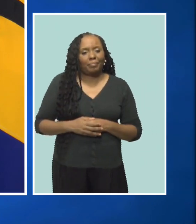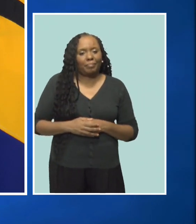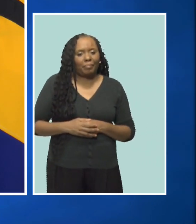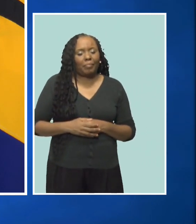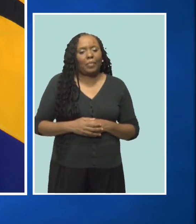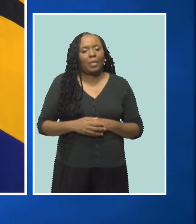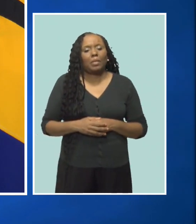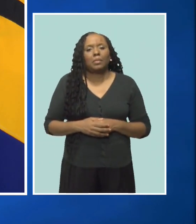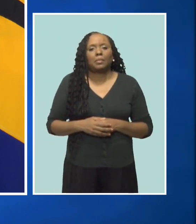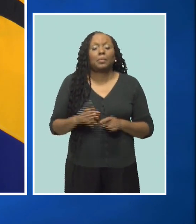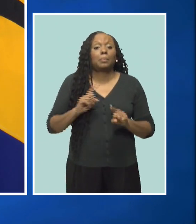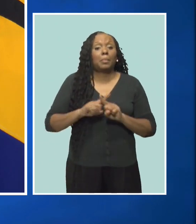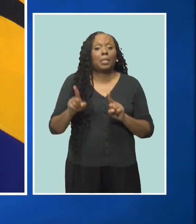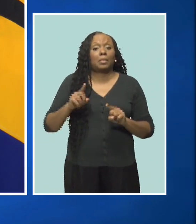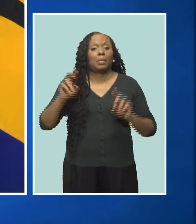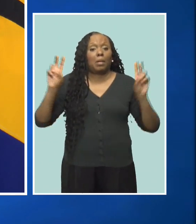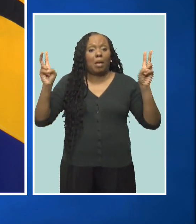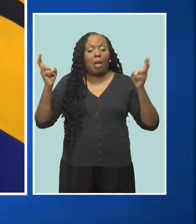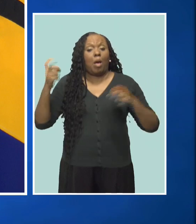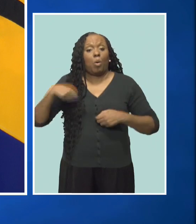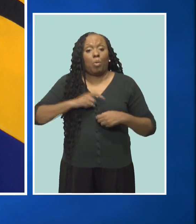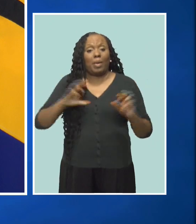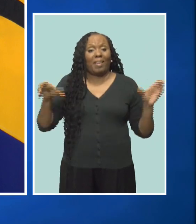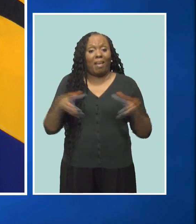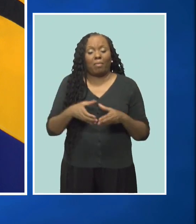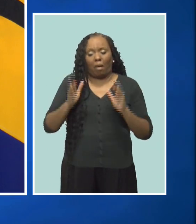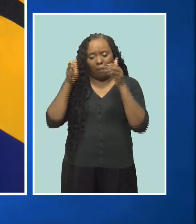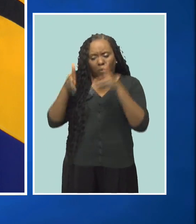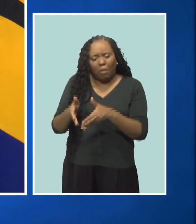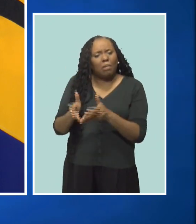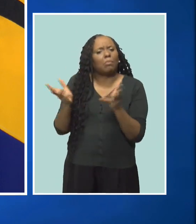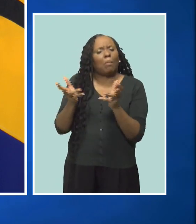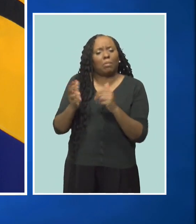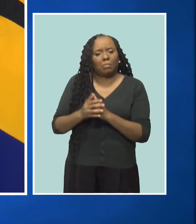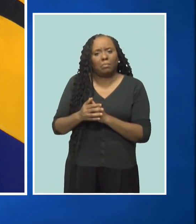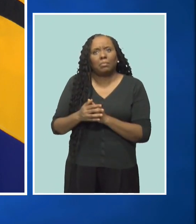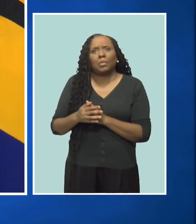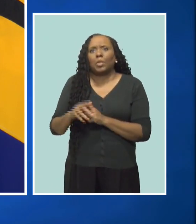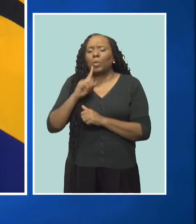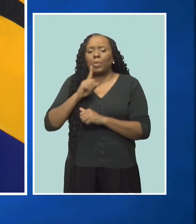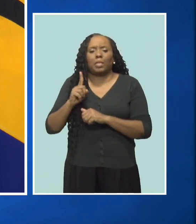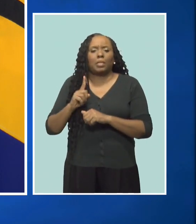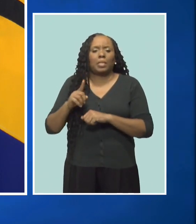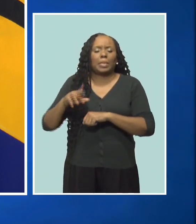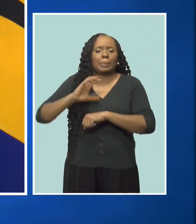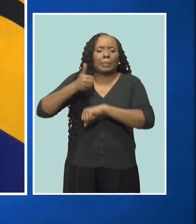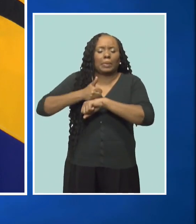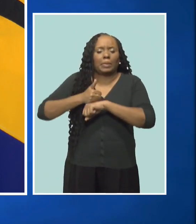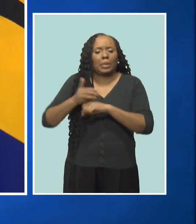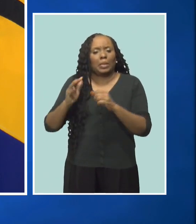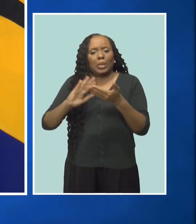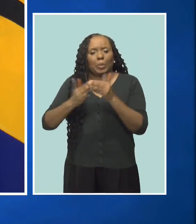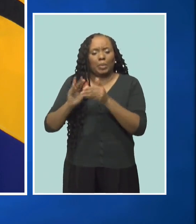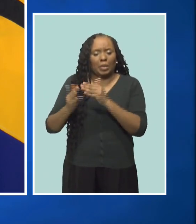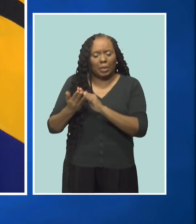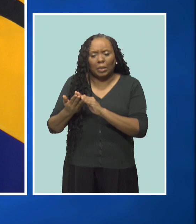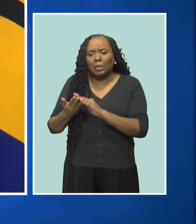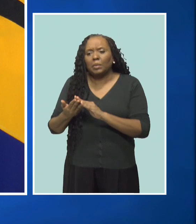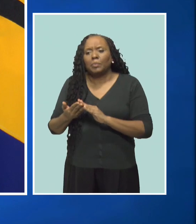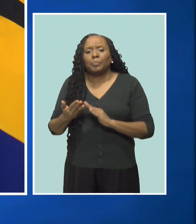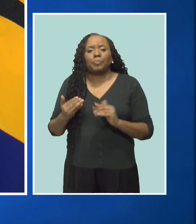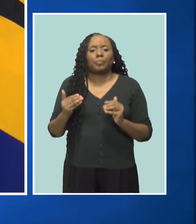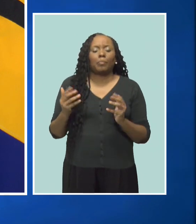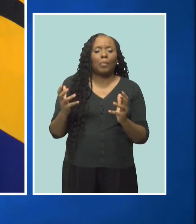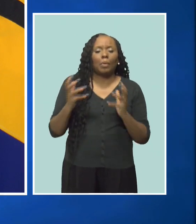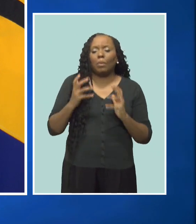for regathering is, yes, on celebration, but it's also going to be very community driven. We want to be